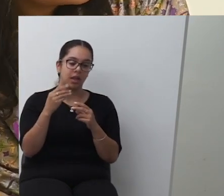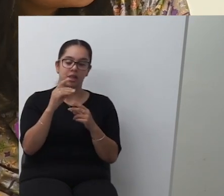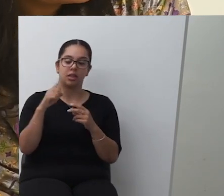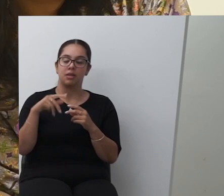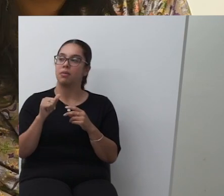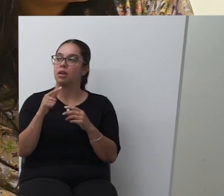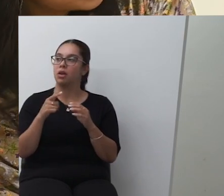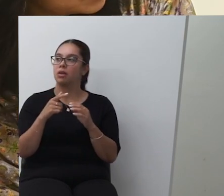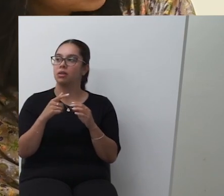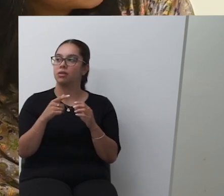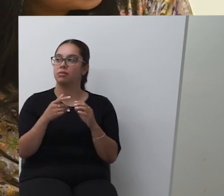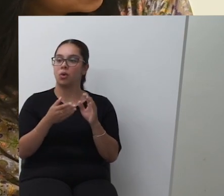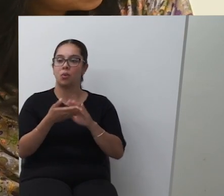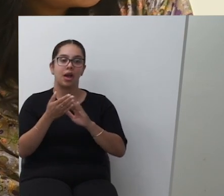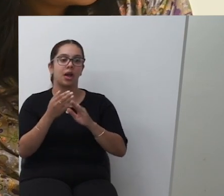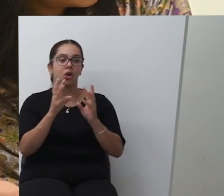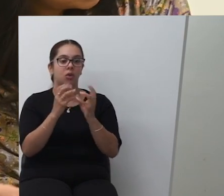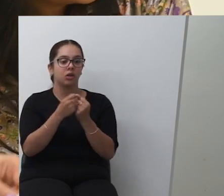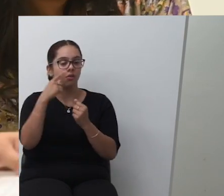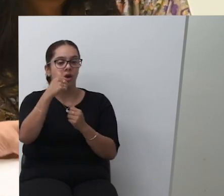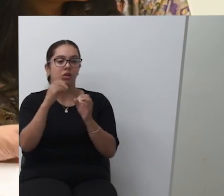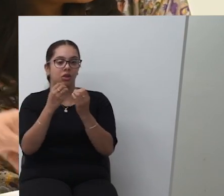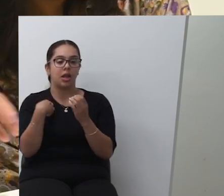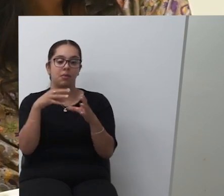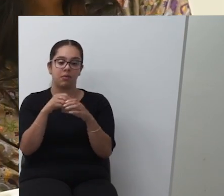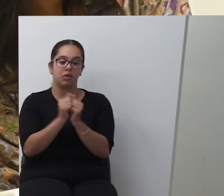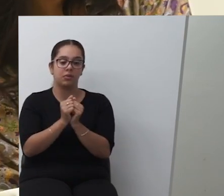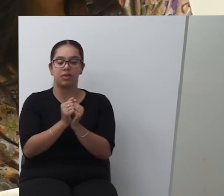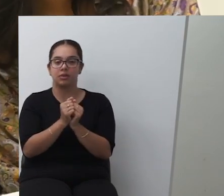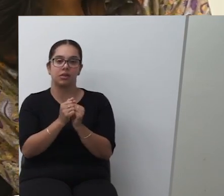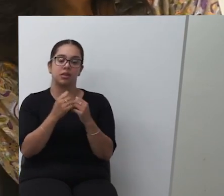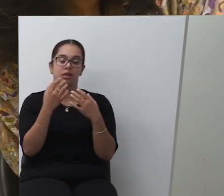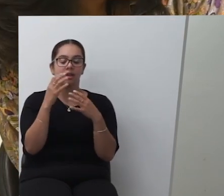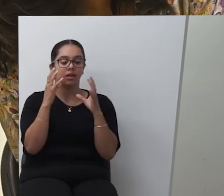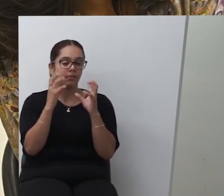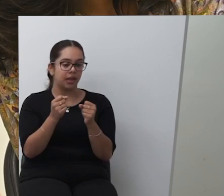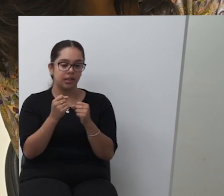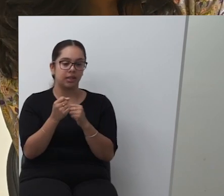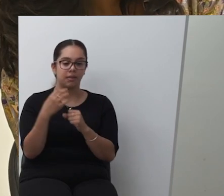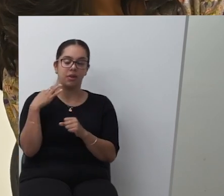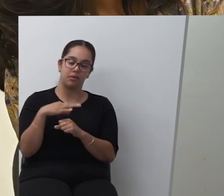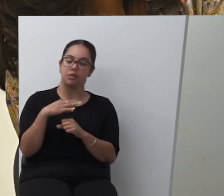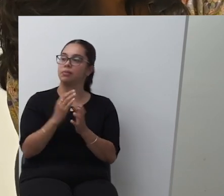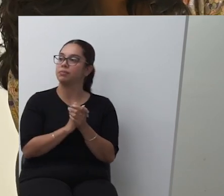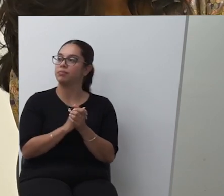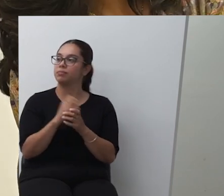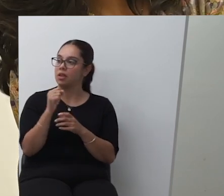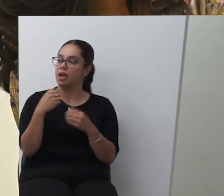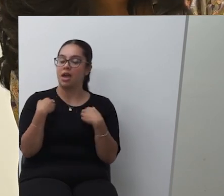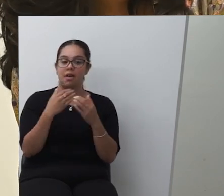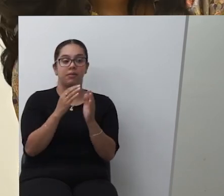ran like a workshop for another organization I'm involved with, which was really fruitful and interesting. So there's some